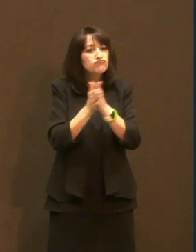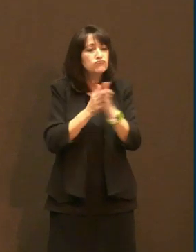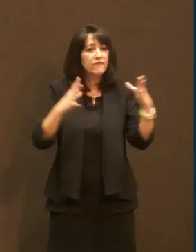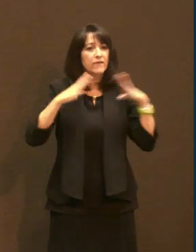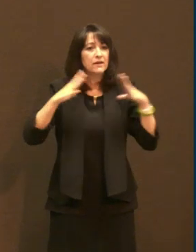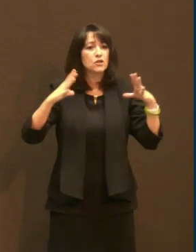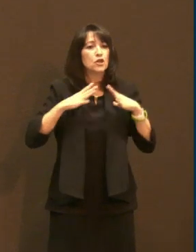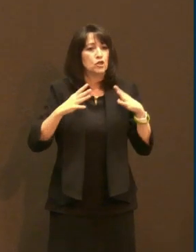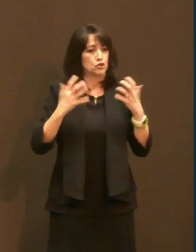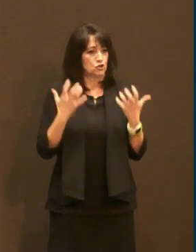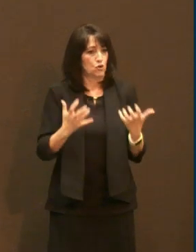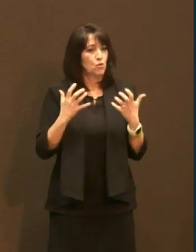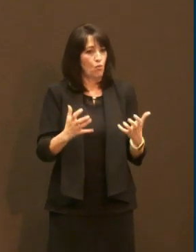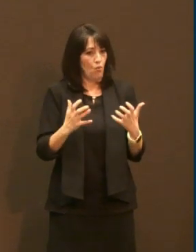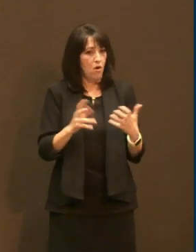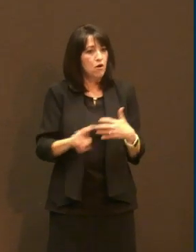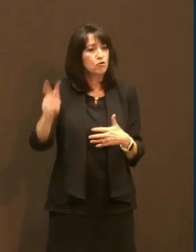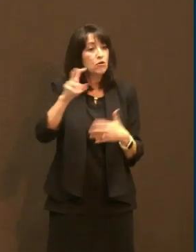some